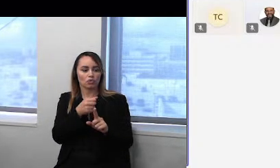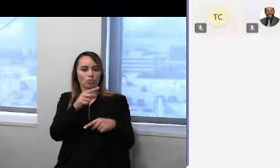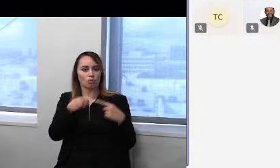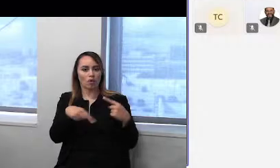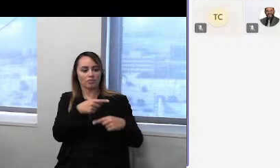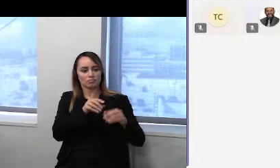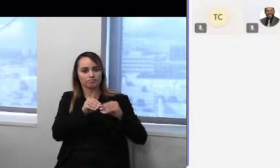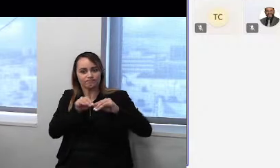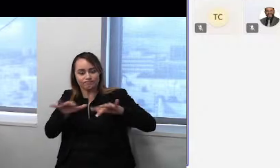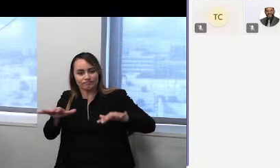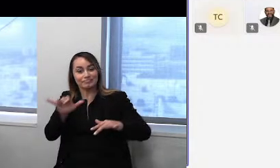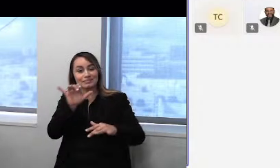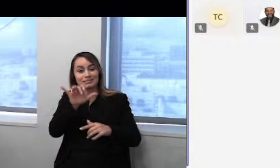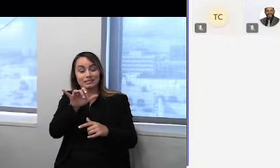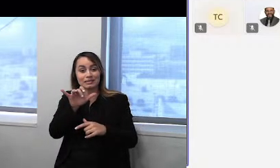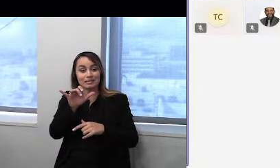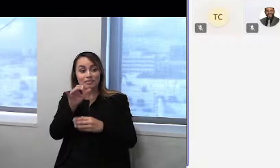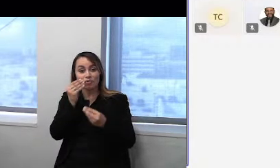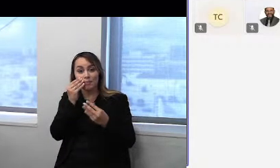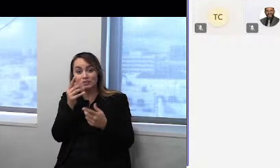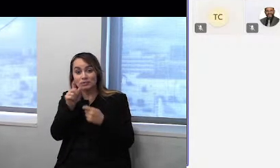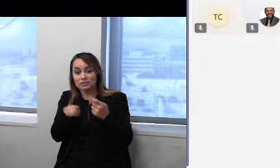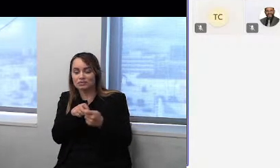to my knowledge, we do not have.